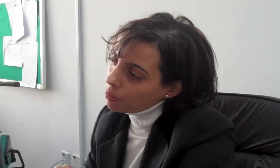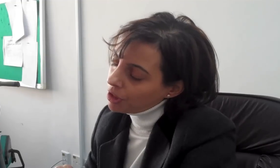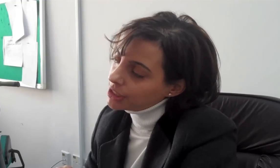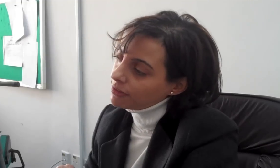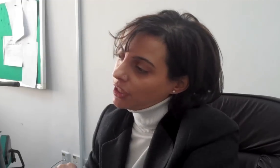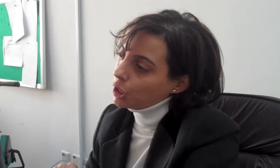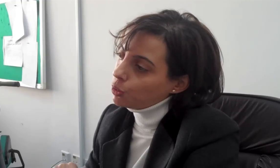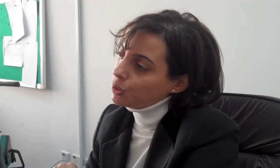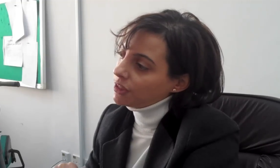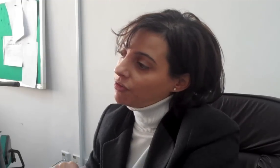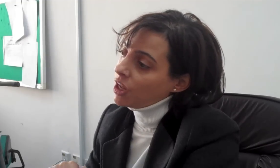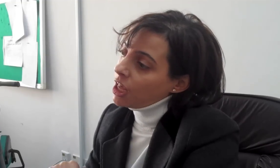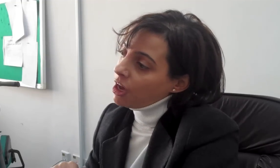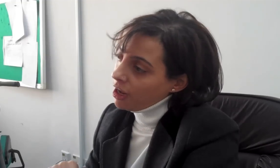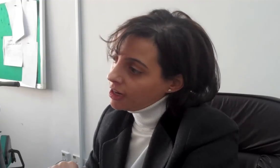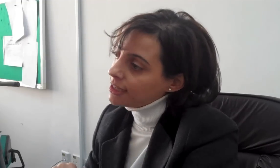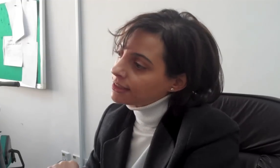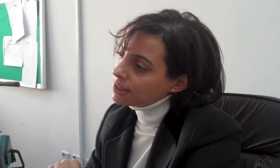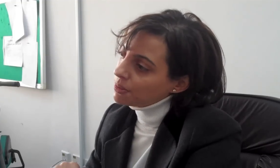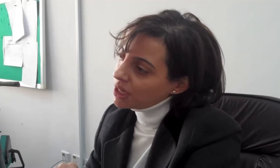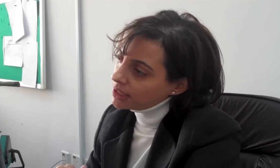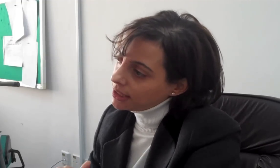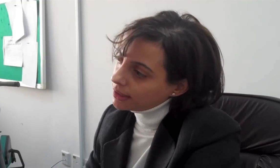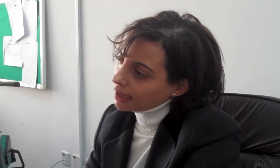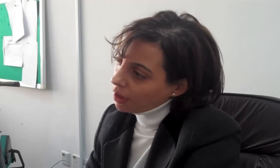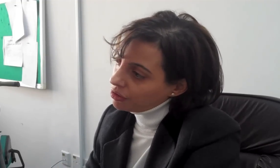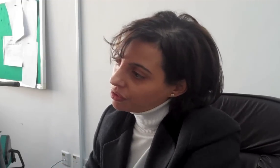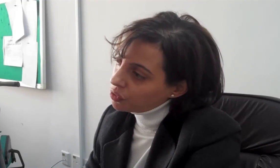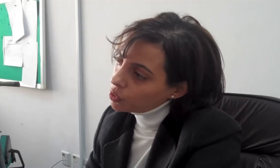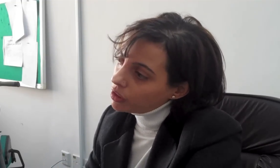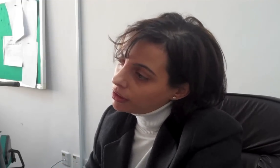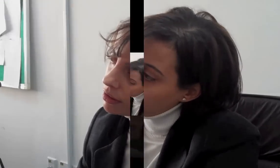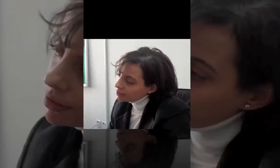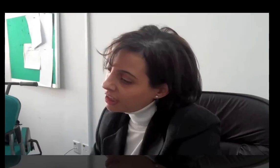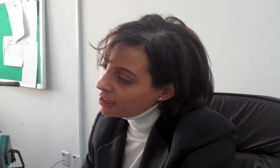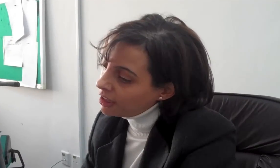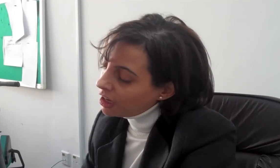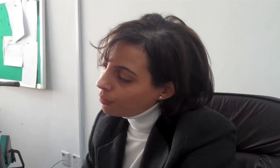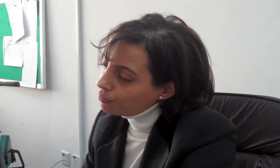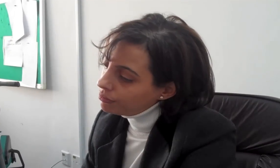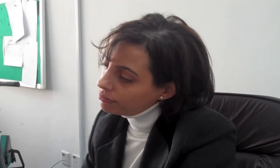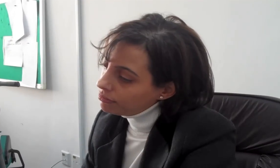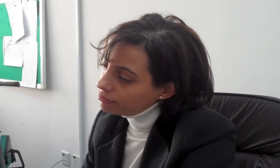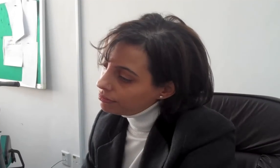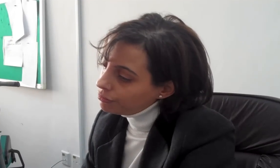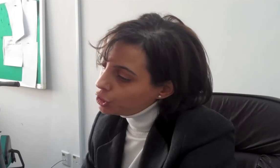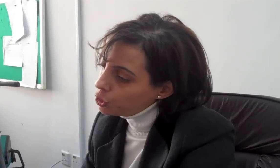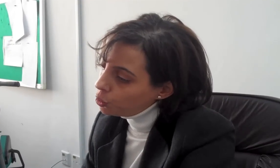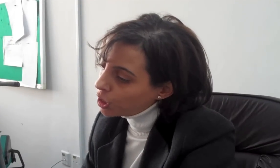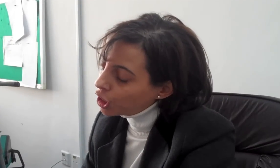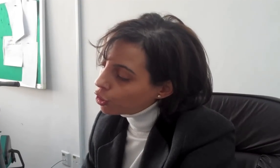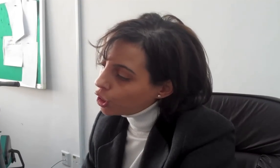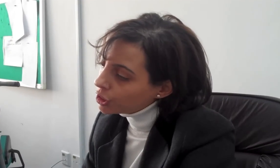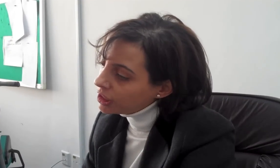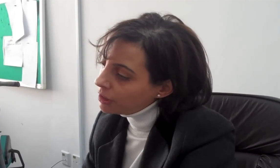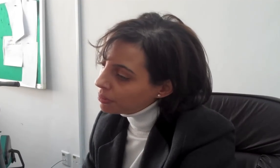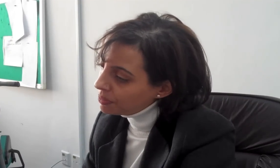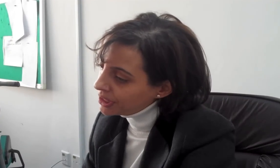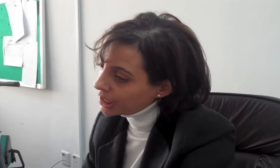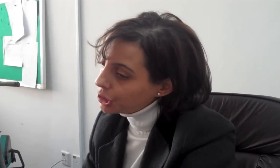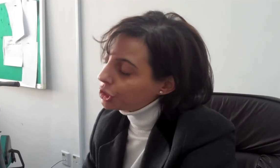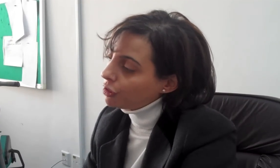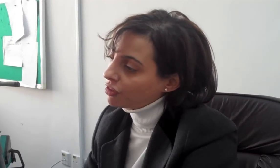completely and comprehensively inclusive unless disability is accounted for. And then to work on